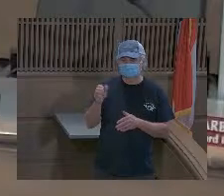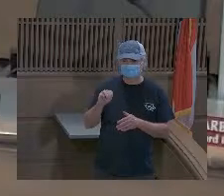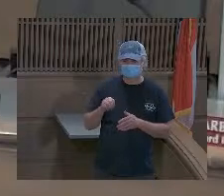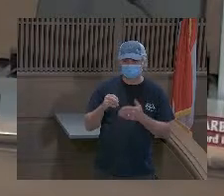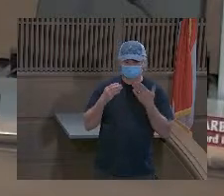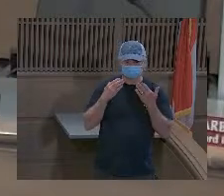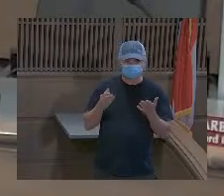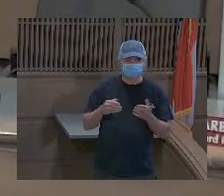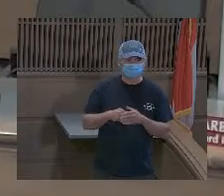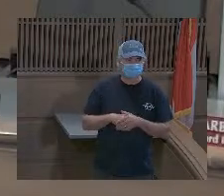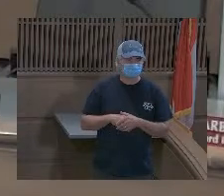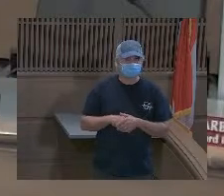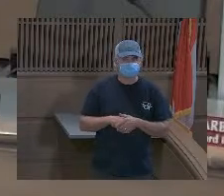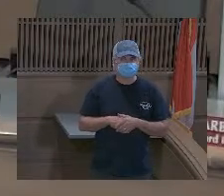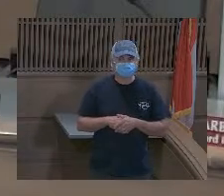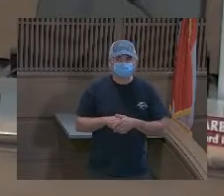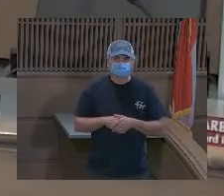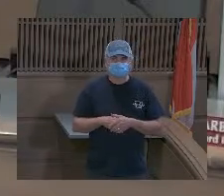Thank you.